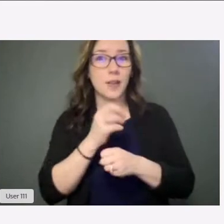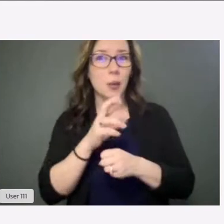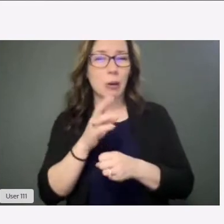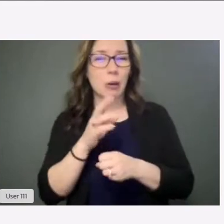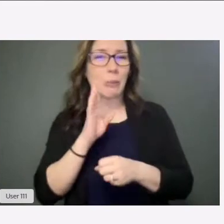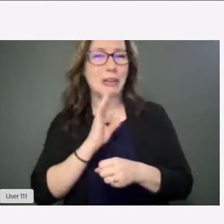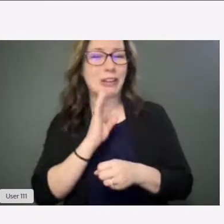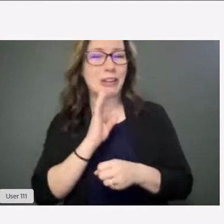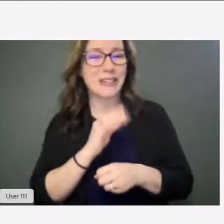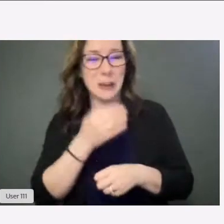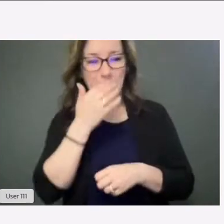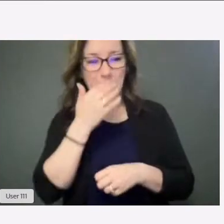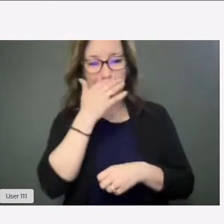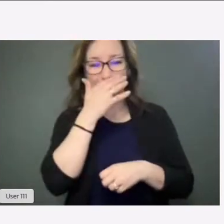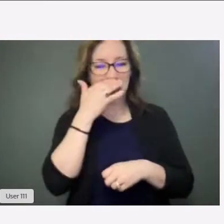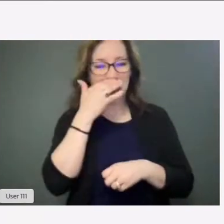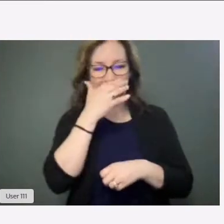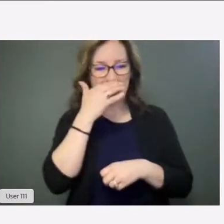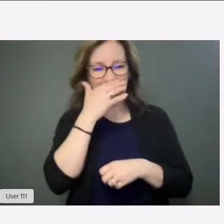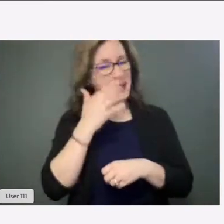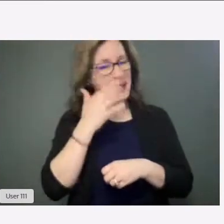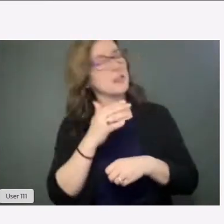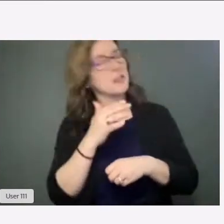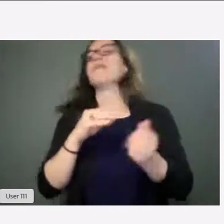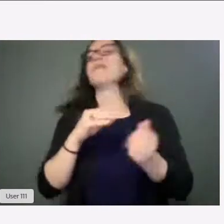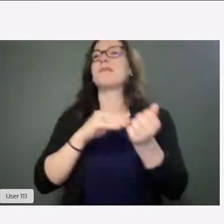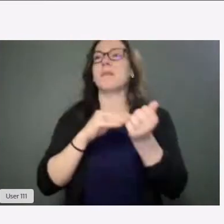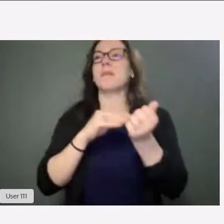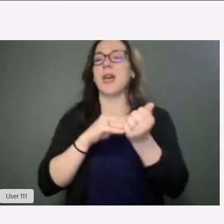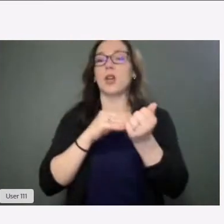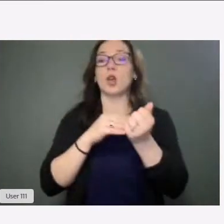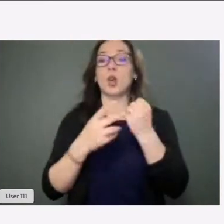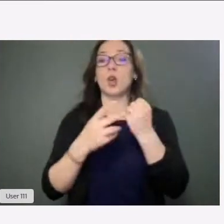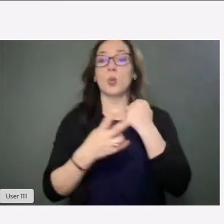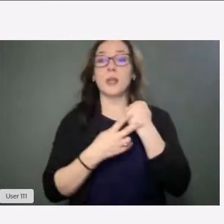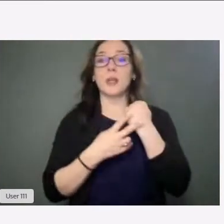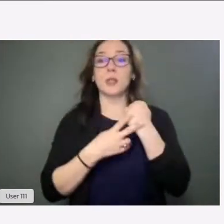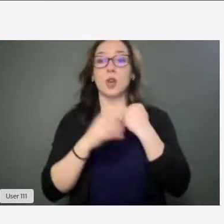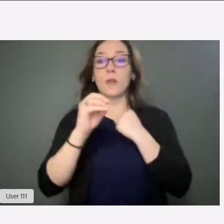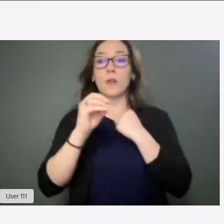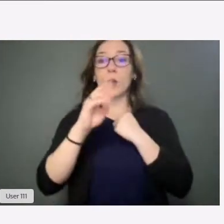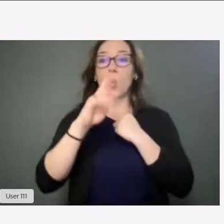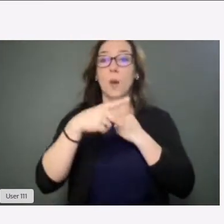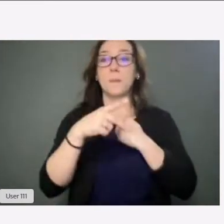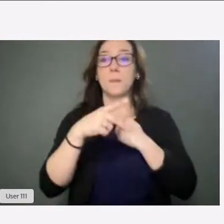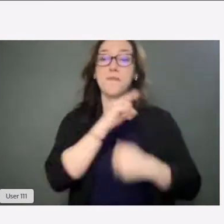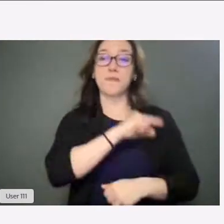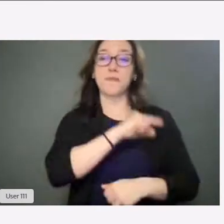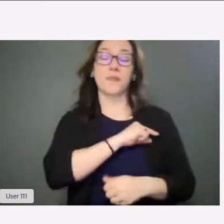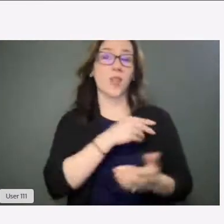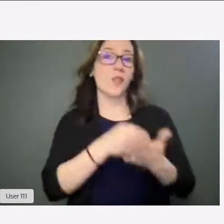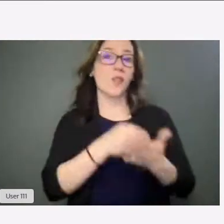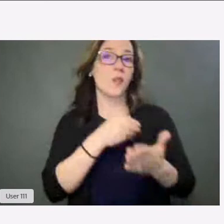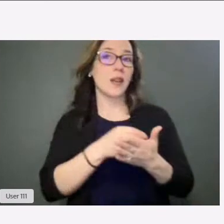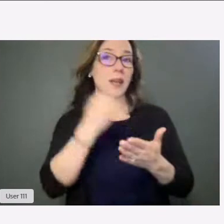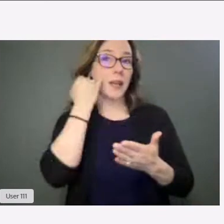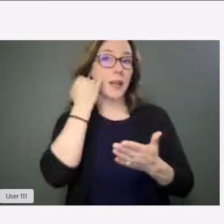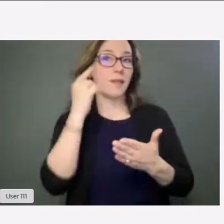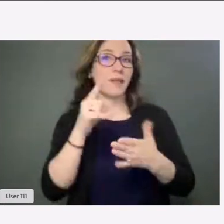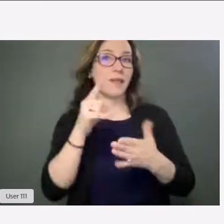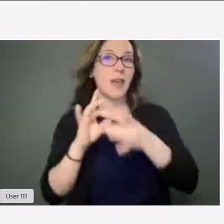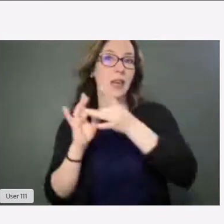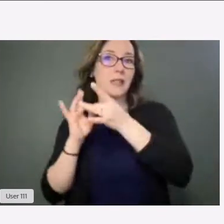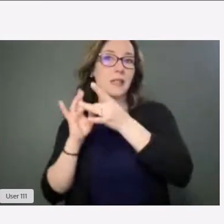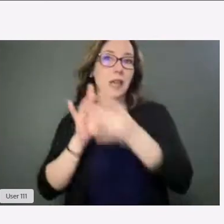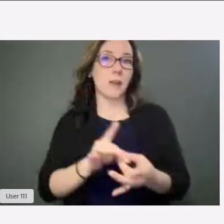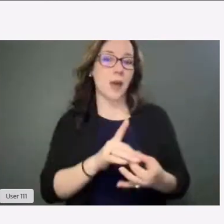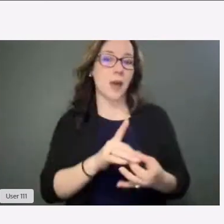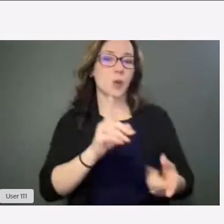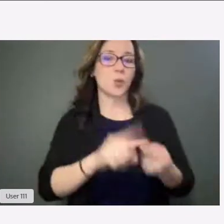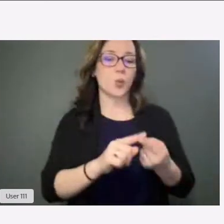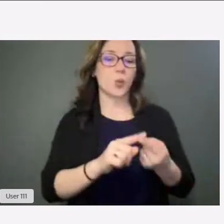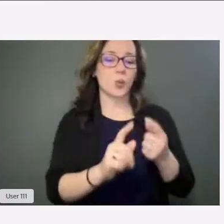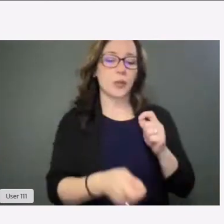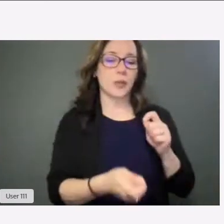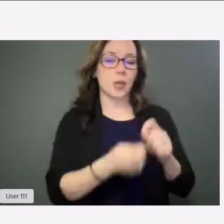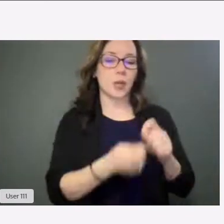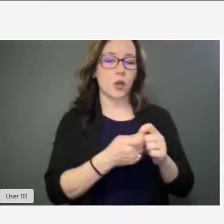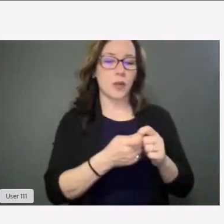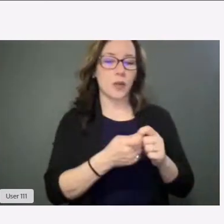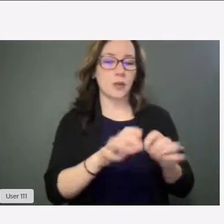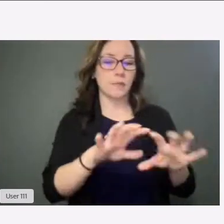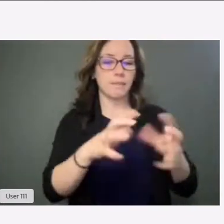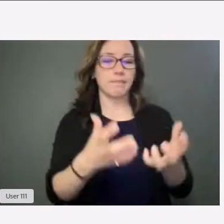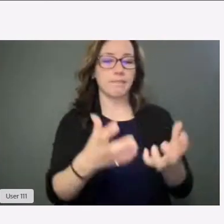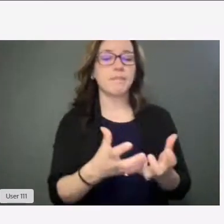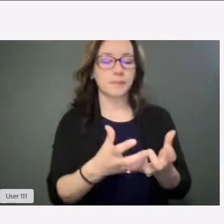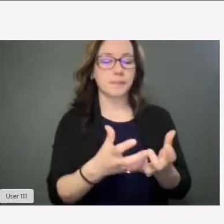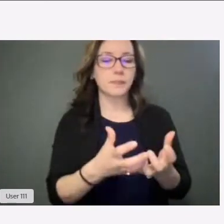Chekluski. Are Medical Reserve Corps eligible for funding as long as they tie back to the terrorism nexus?